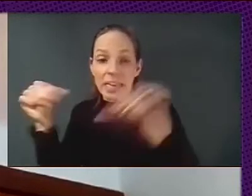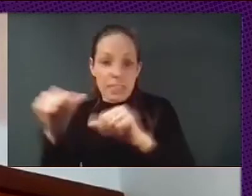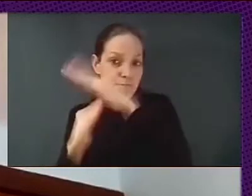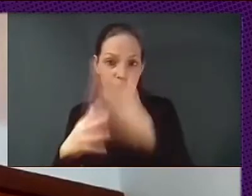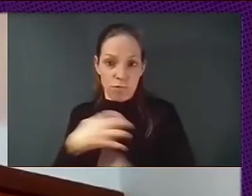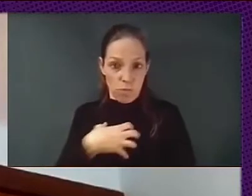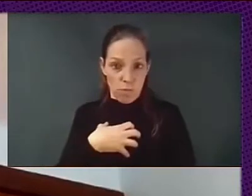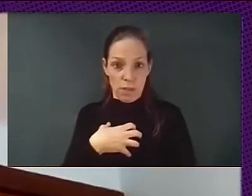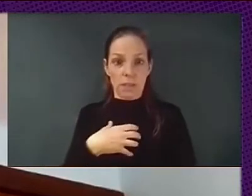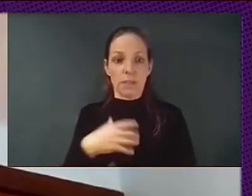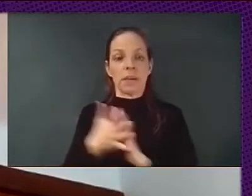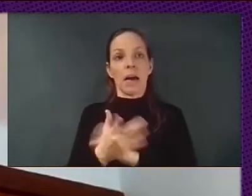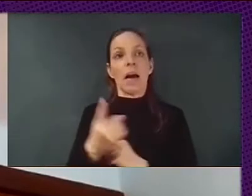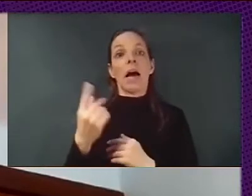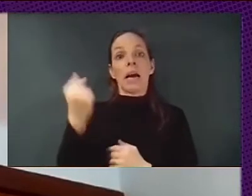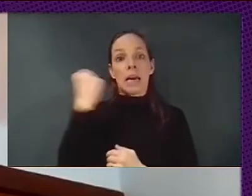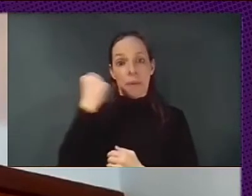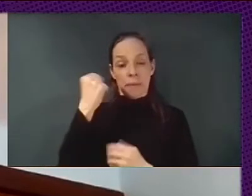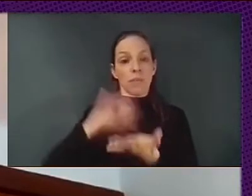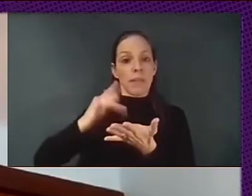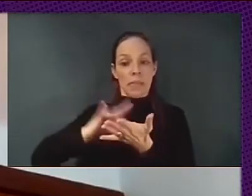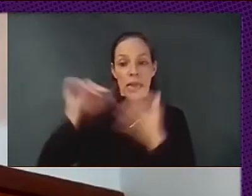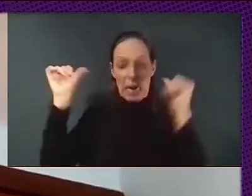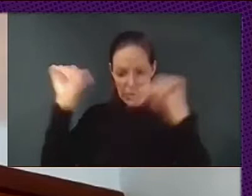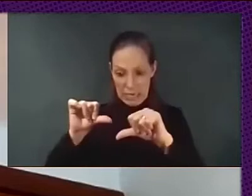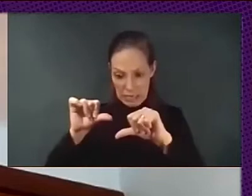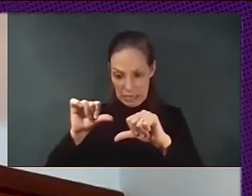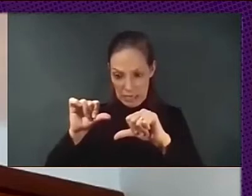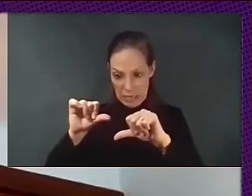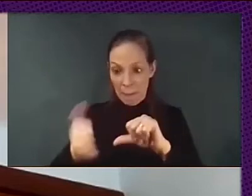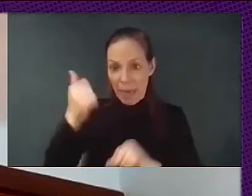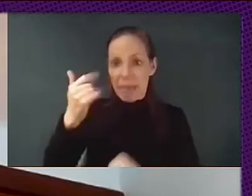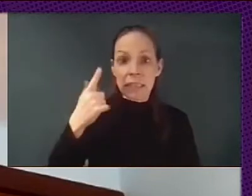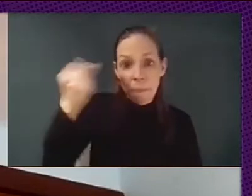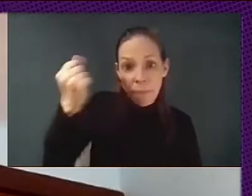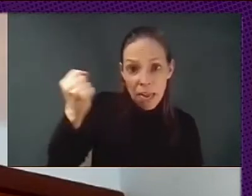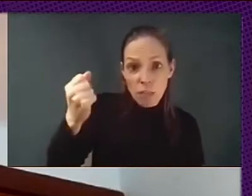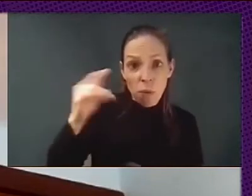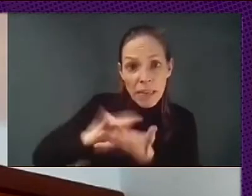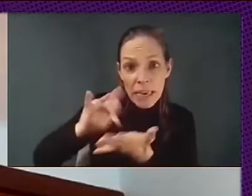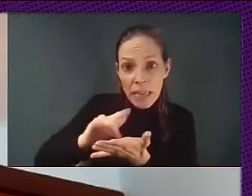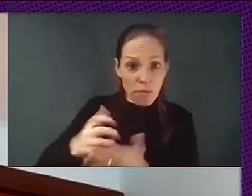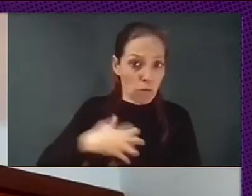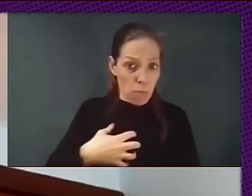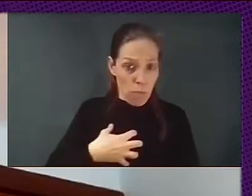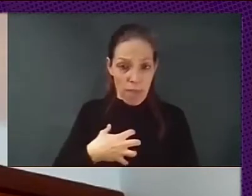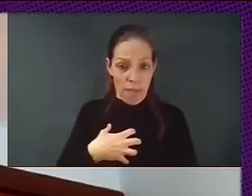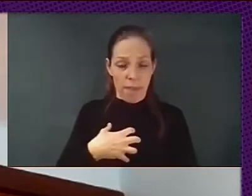there needs to be change from below and to the left. Three, politicians can't do what mass movements do. And four, from theory to action.